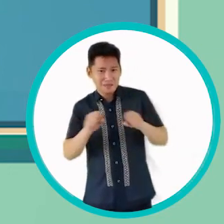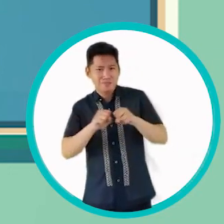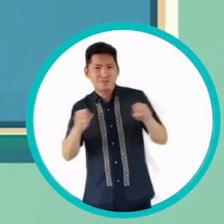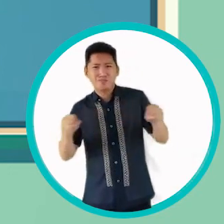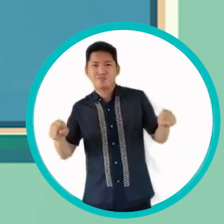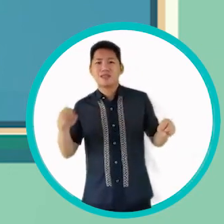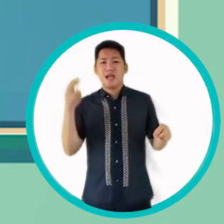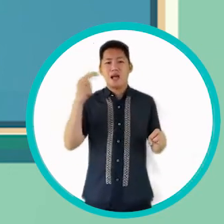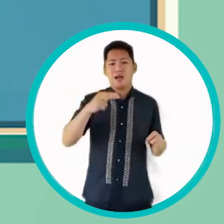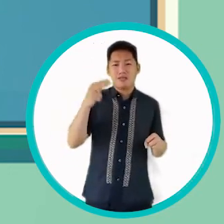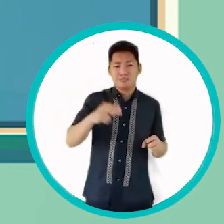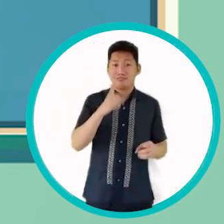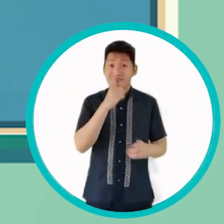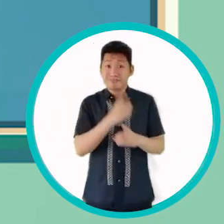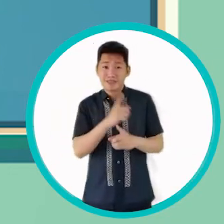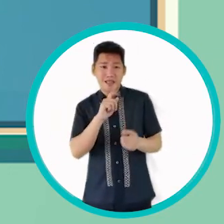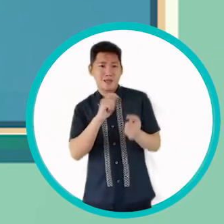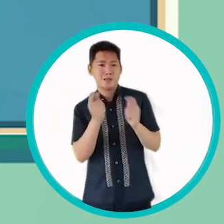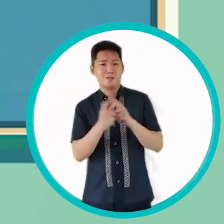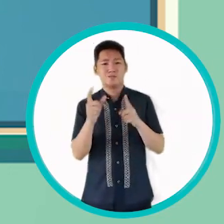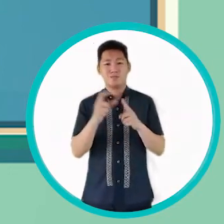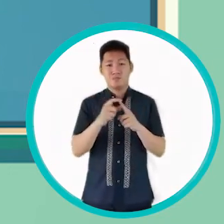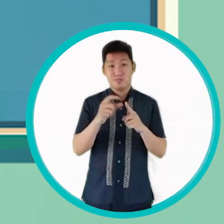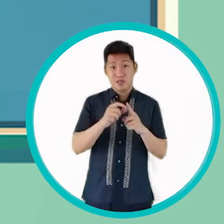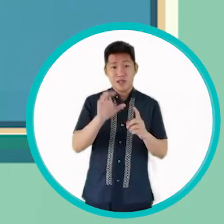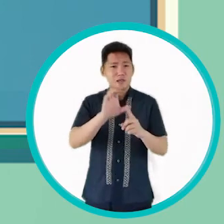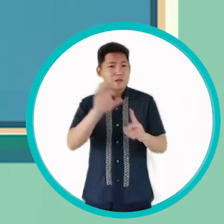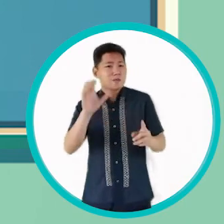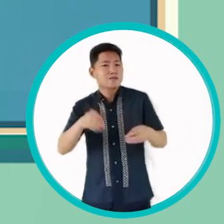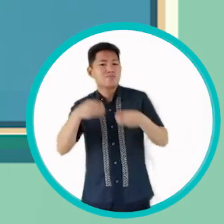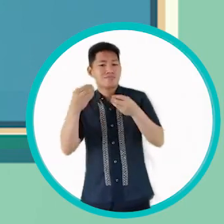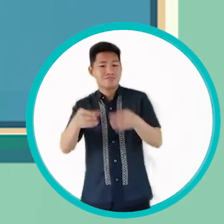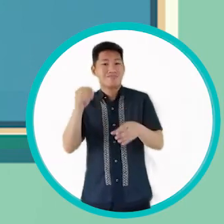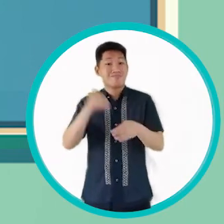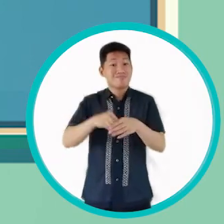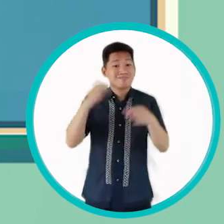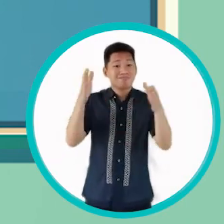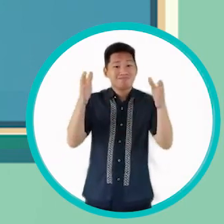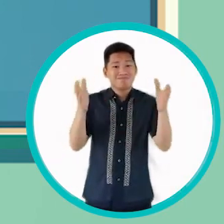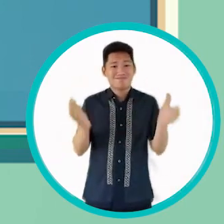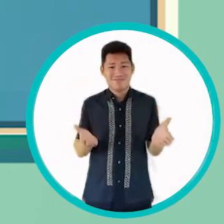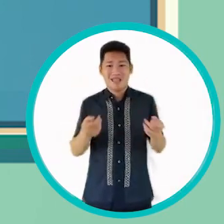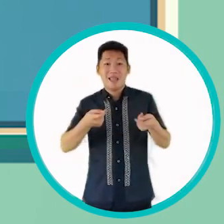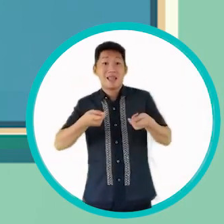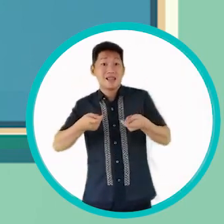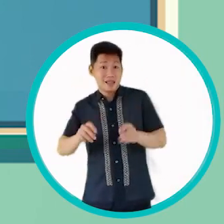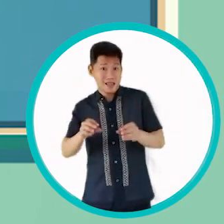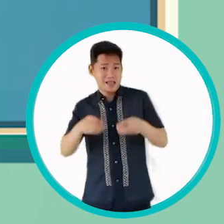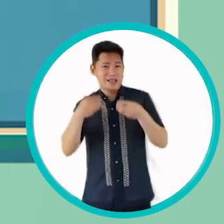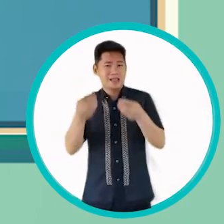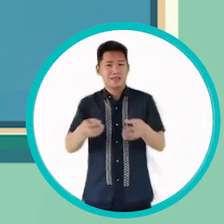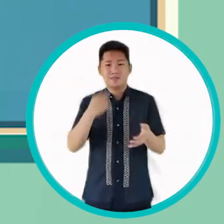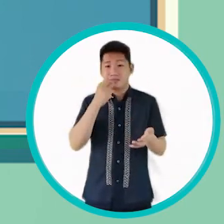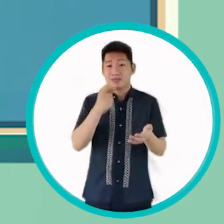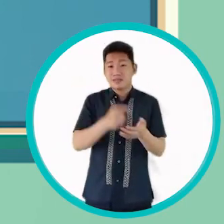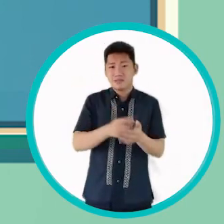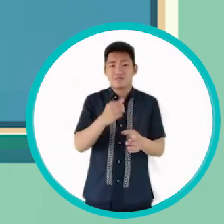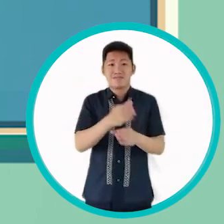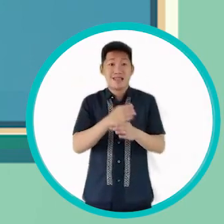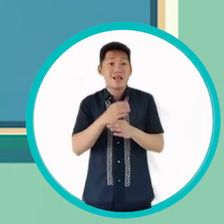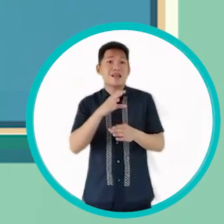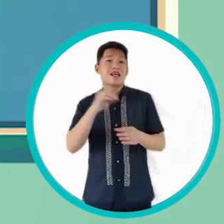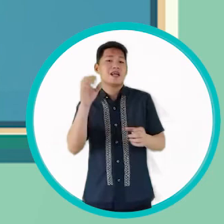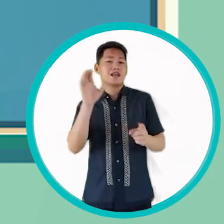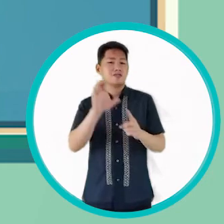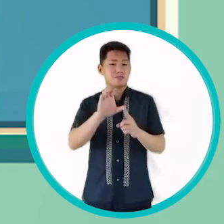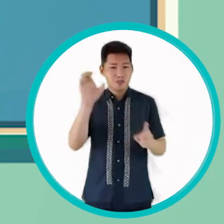are sentences that need appropriate transition words. The choices are given inside the parentheses. Read the